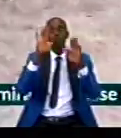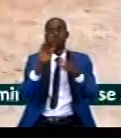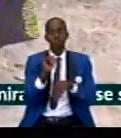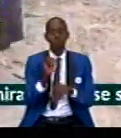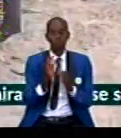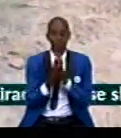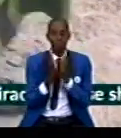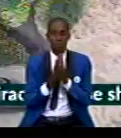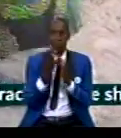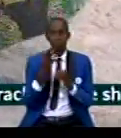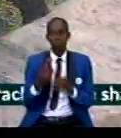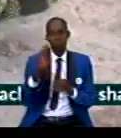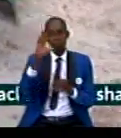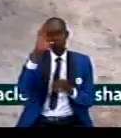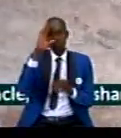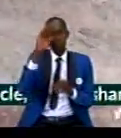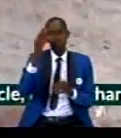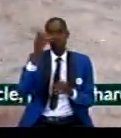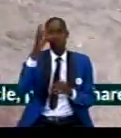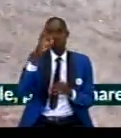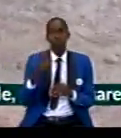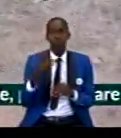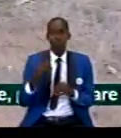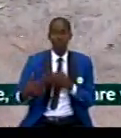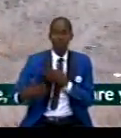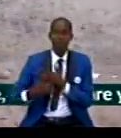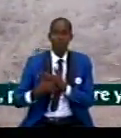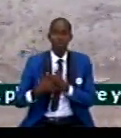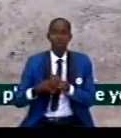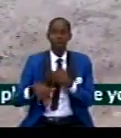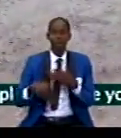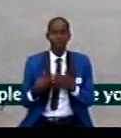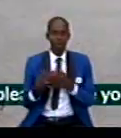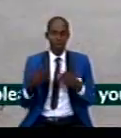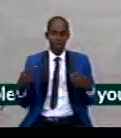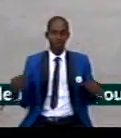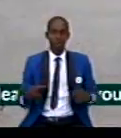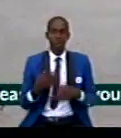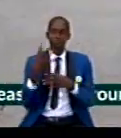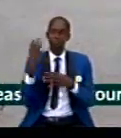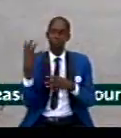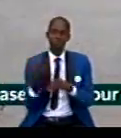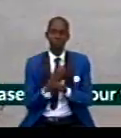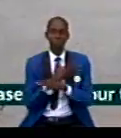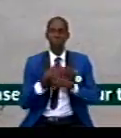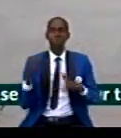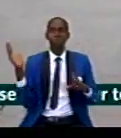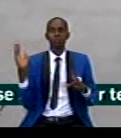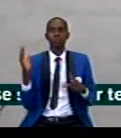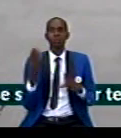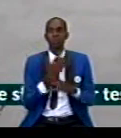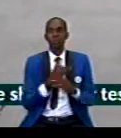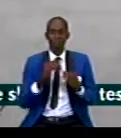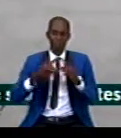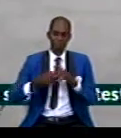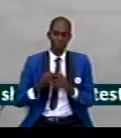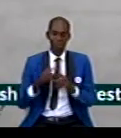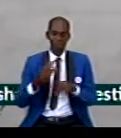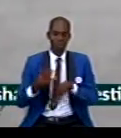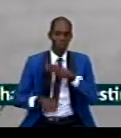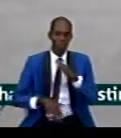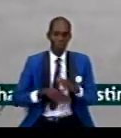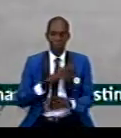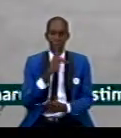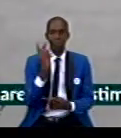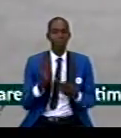all the arthritis all vanished, and I started walking perfectly. Before, I could not go